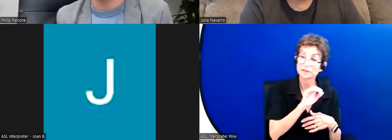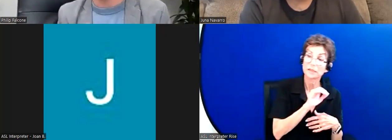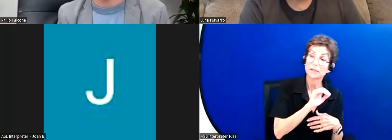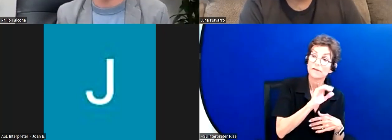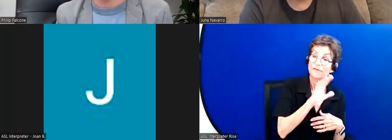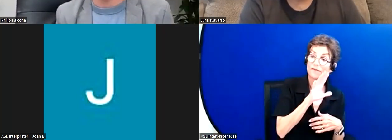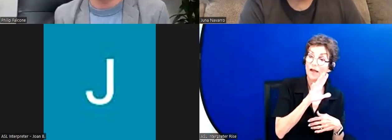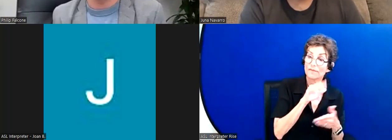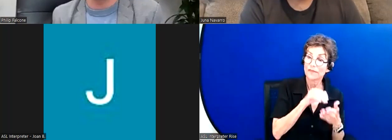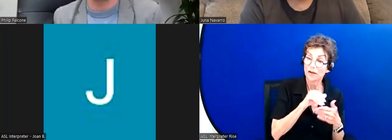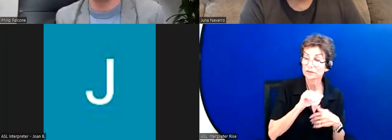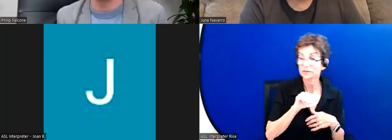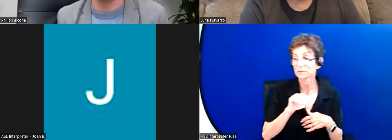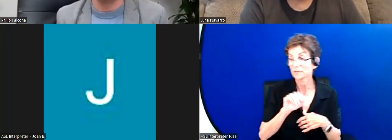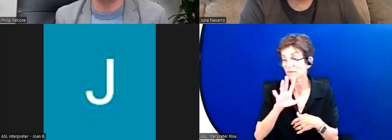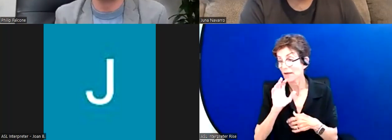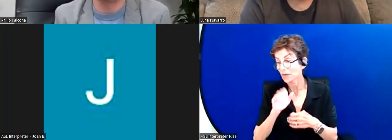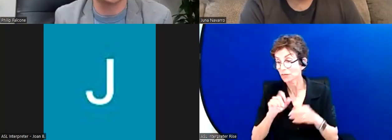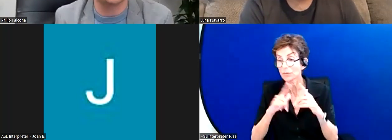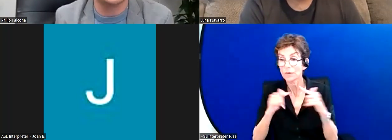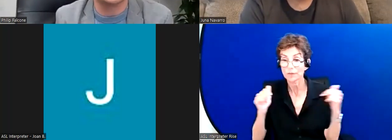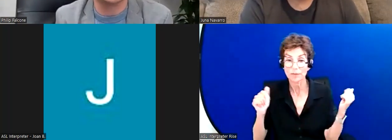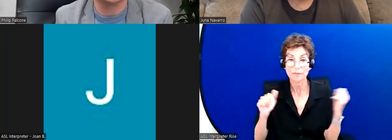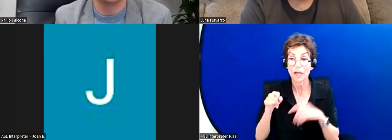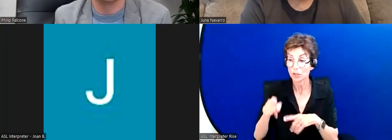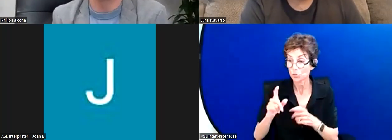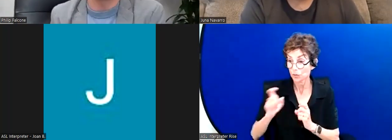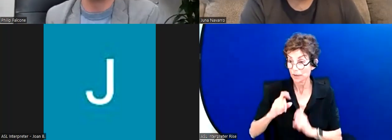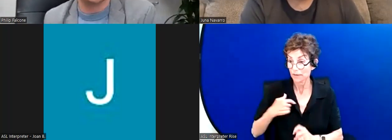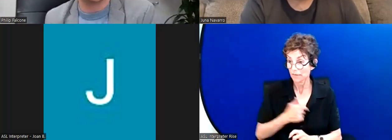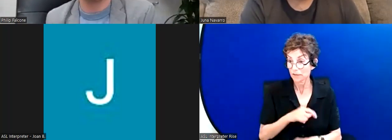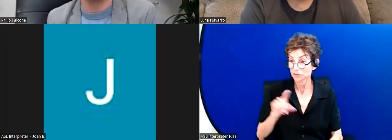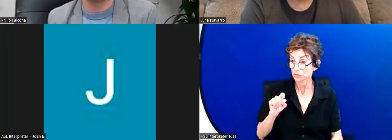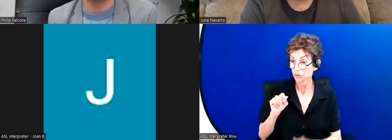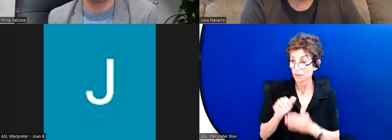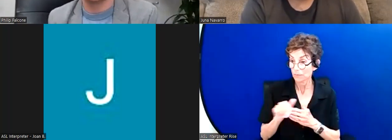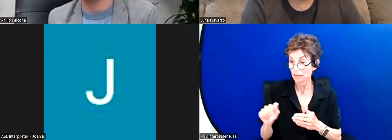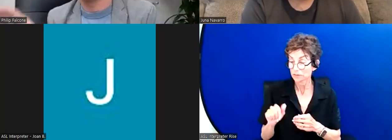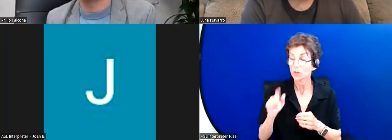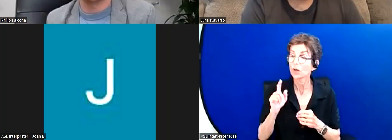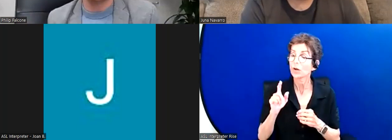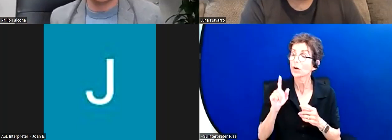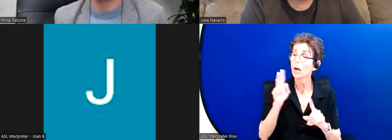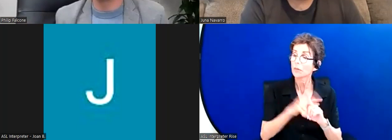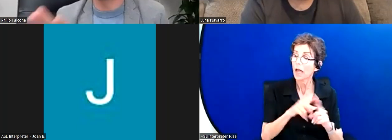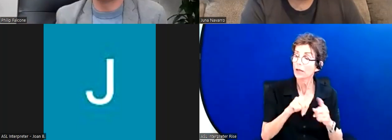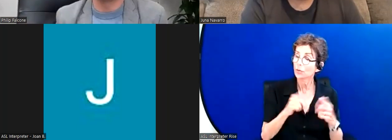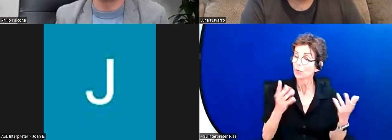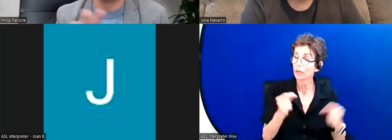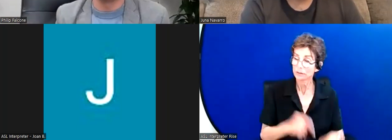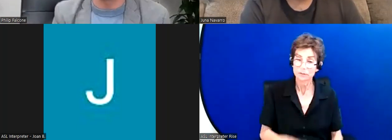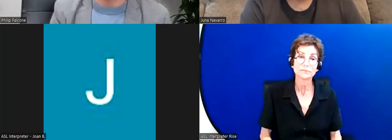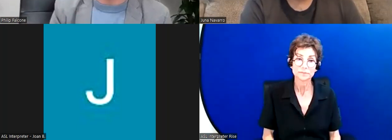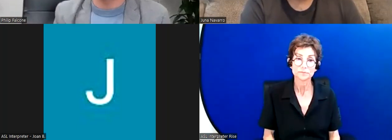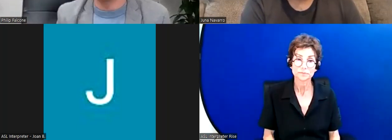to make it as attainable as it could be. So if you give us $20, what is that $20 going to go towards? And so it's set. And this wasn't